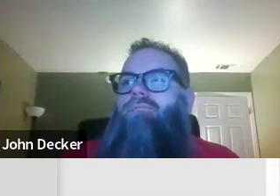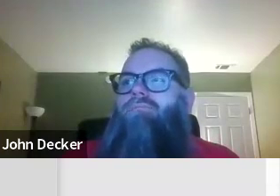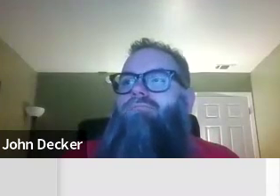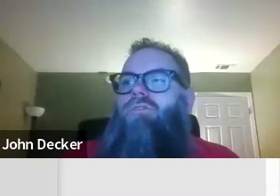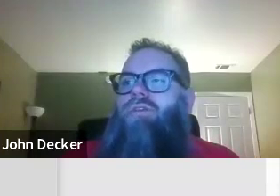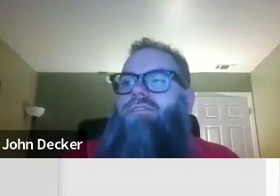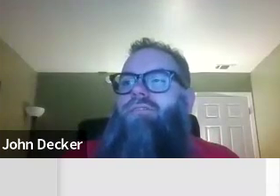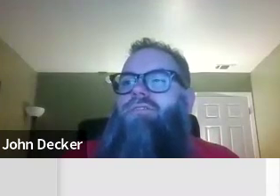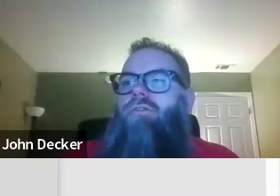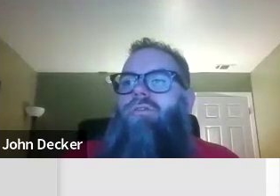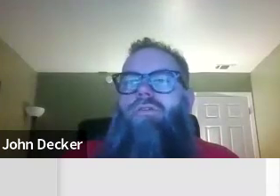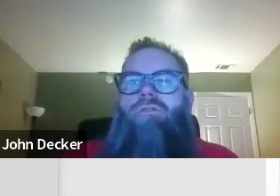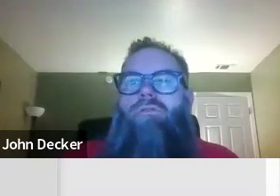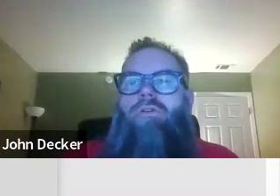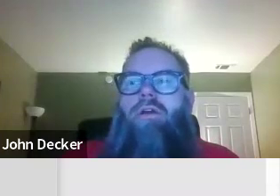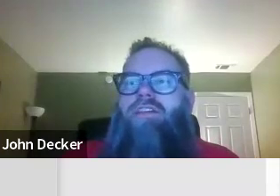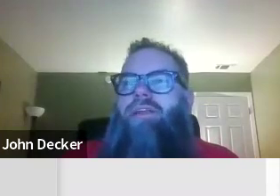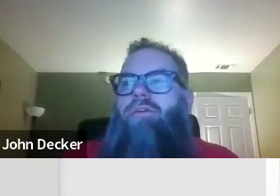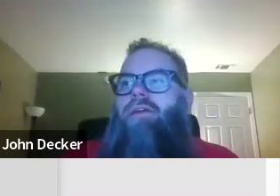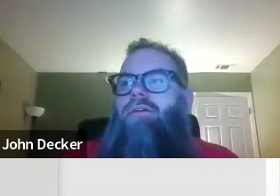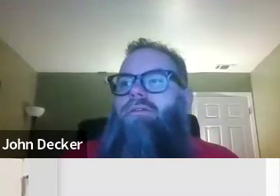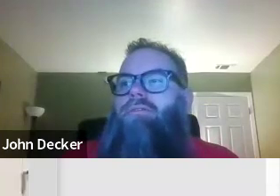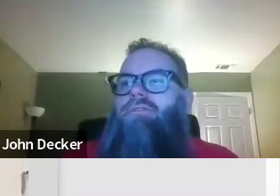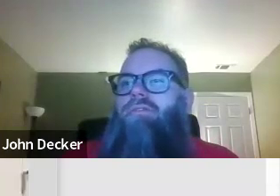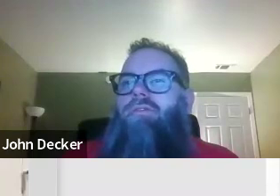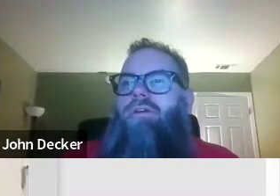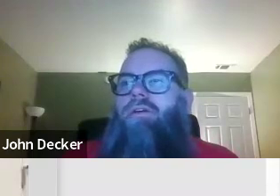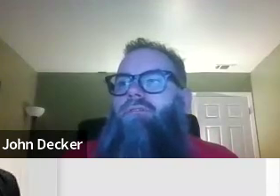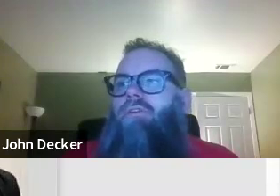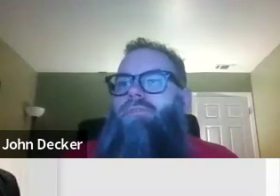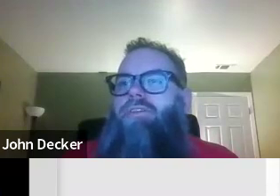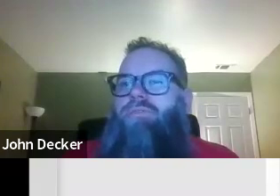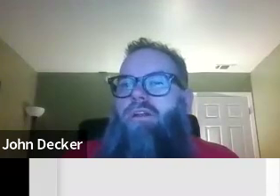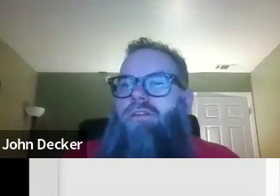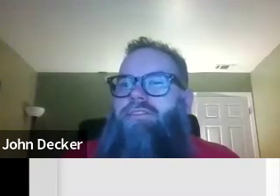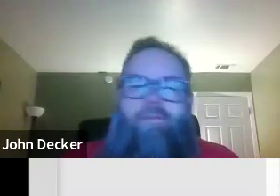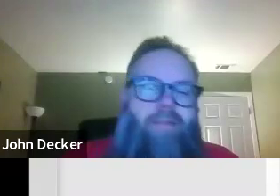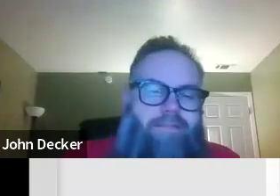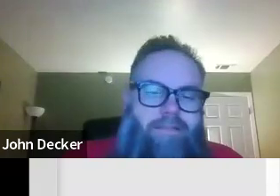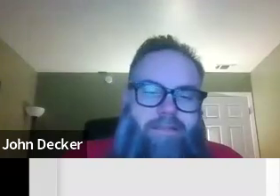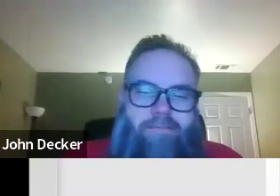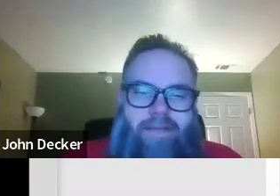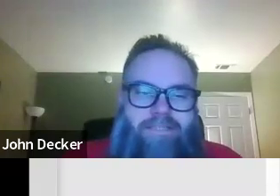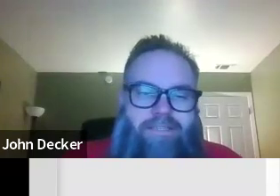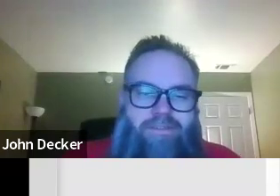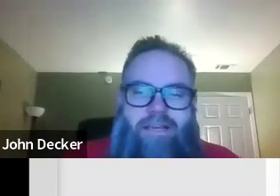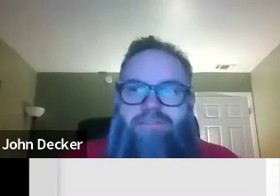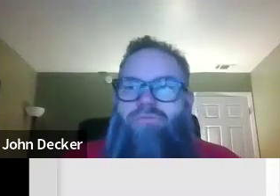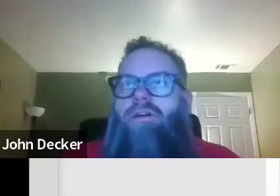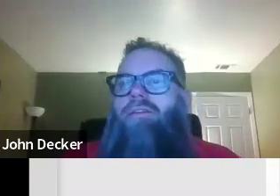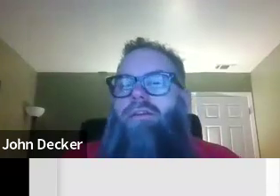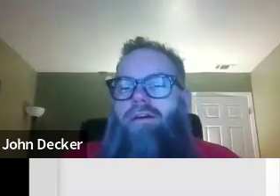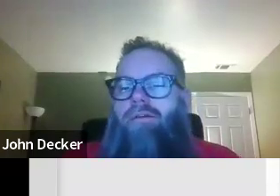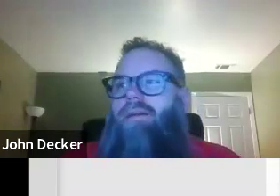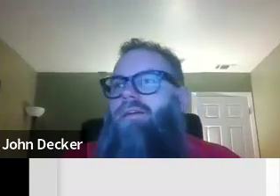that goes to activities all over our catchment area. And so very pleased. We've got our team that did the My Sister's